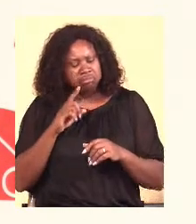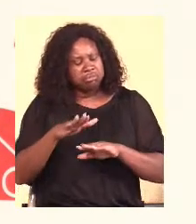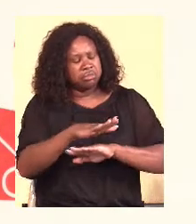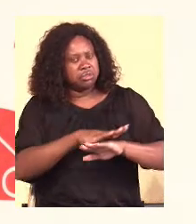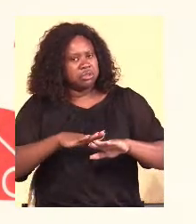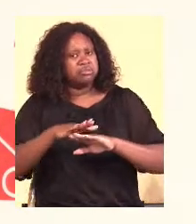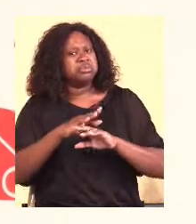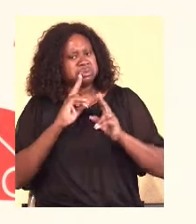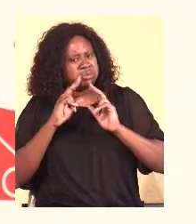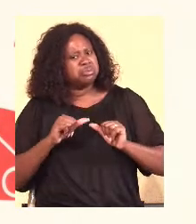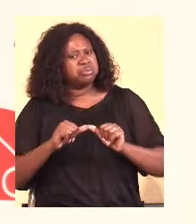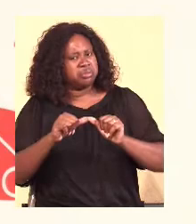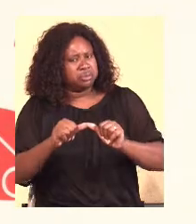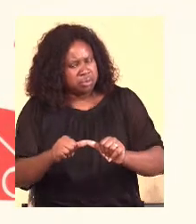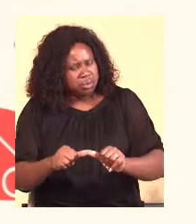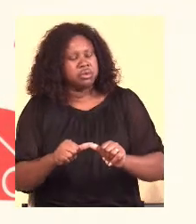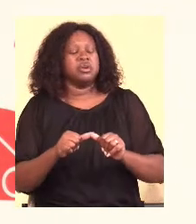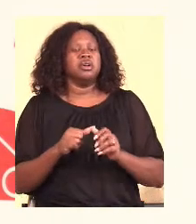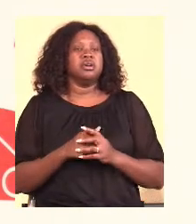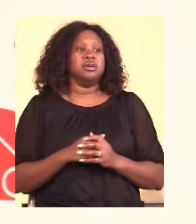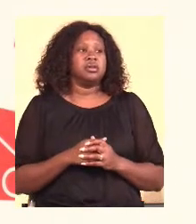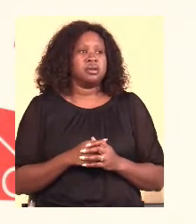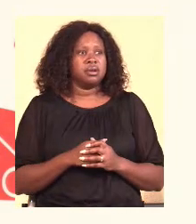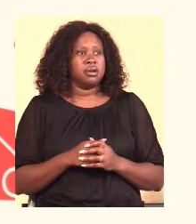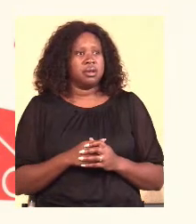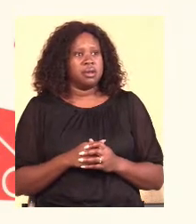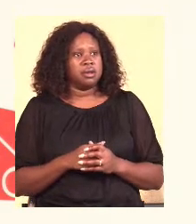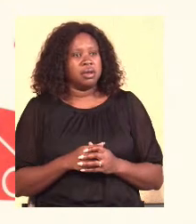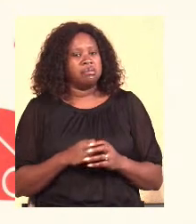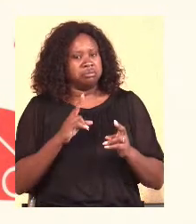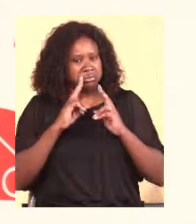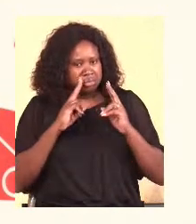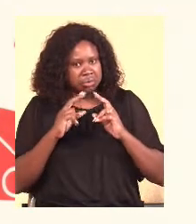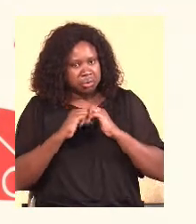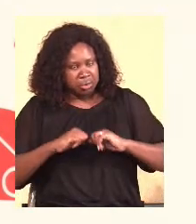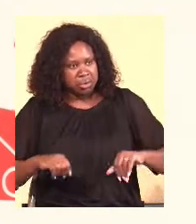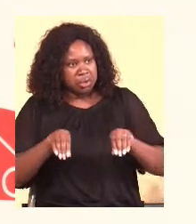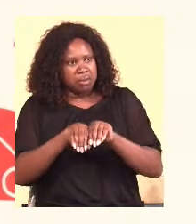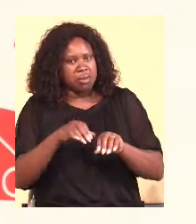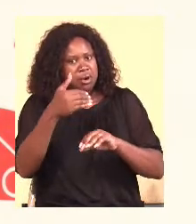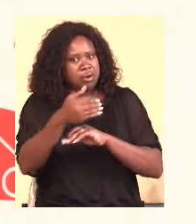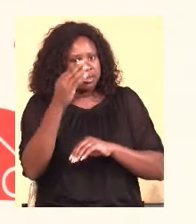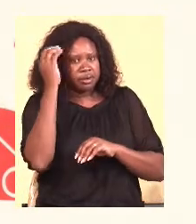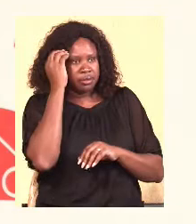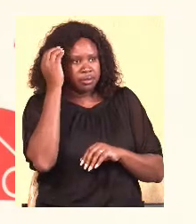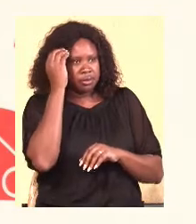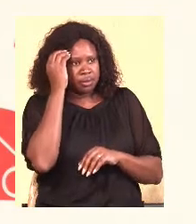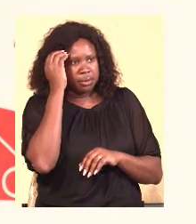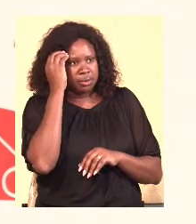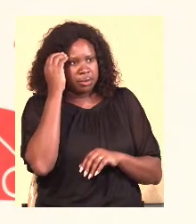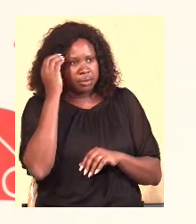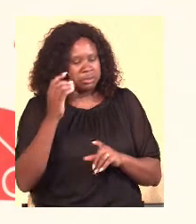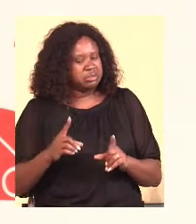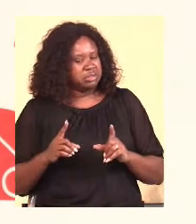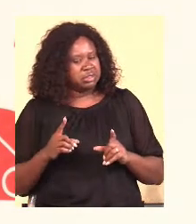and indeed, in these negotiations, a position will be taken after knowing the extent to which the